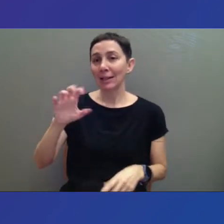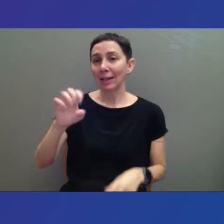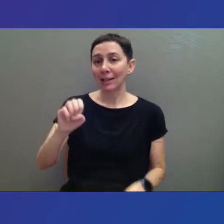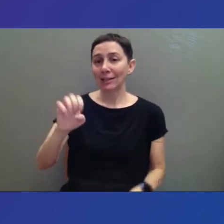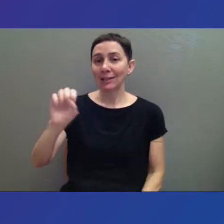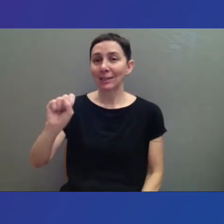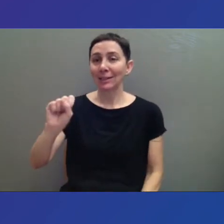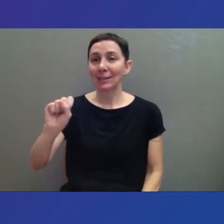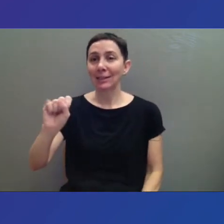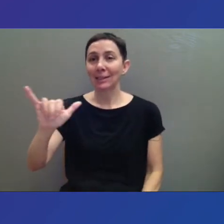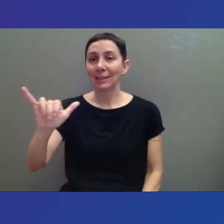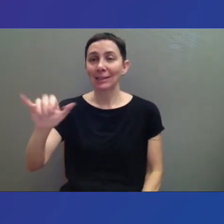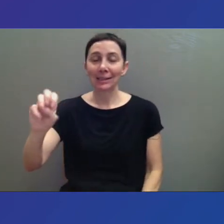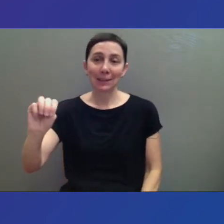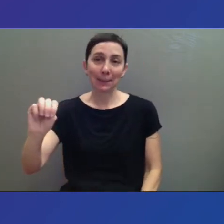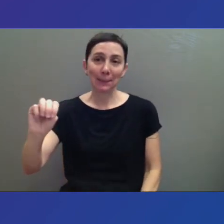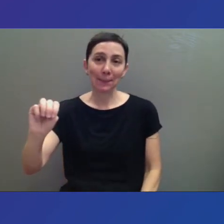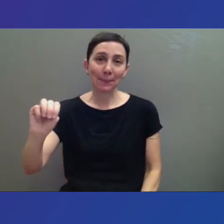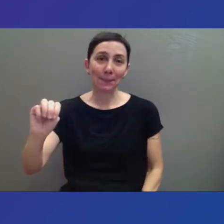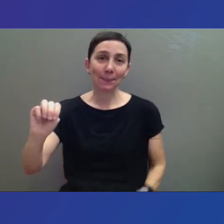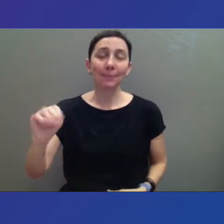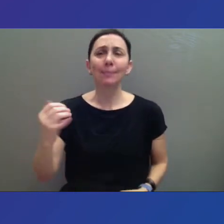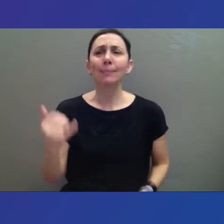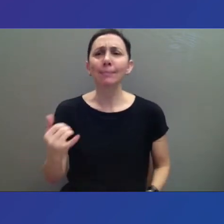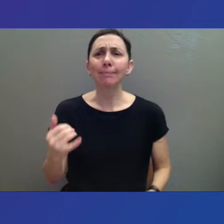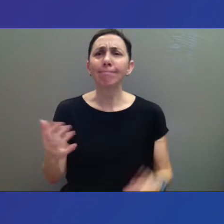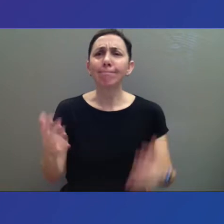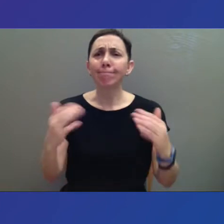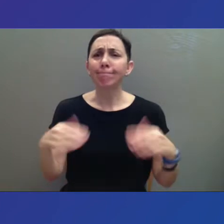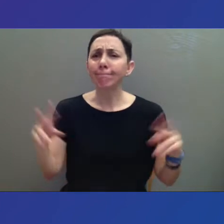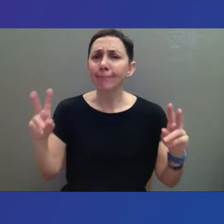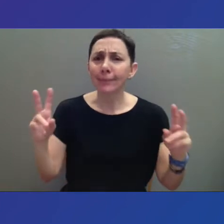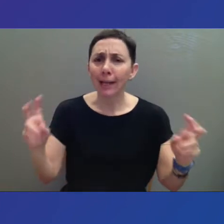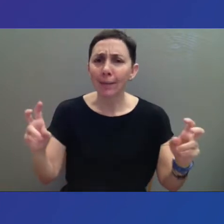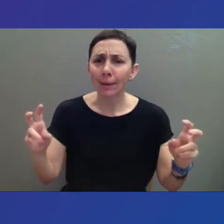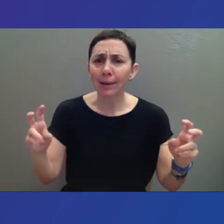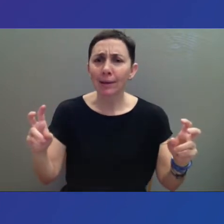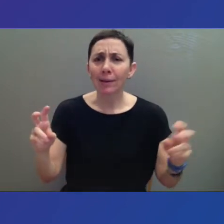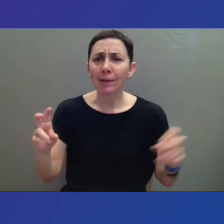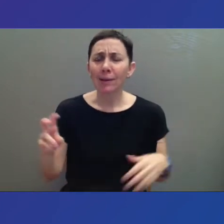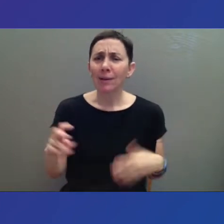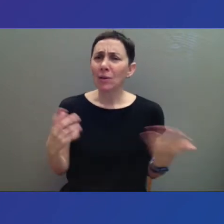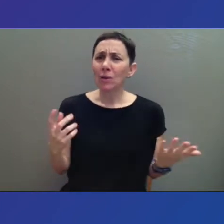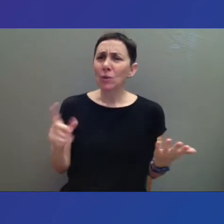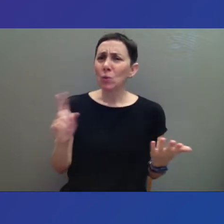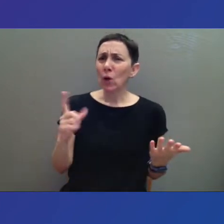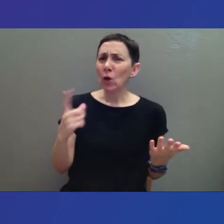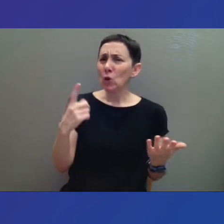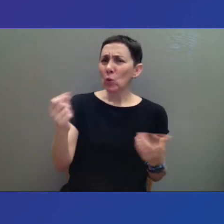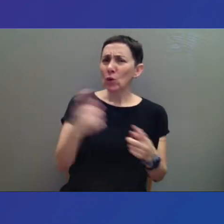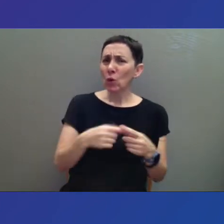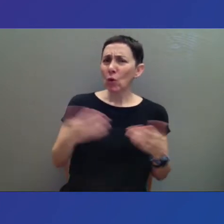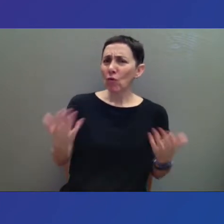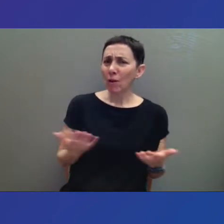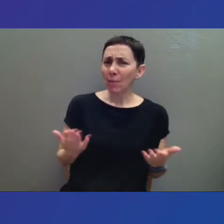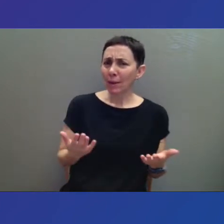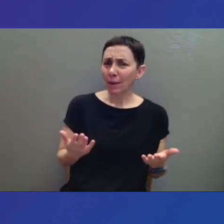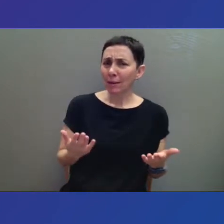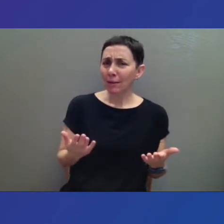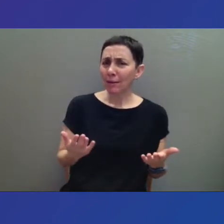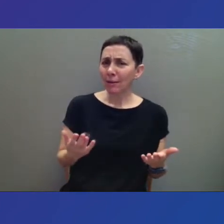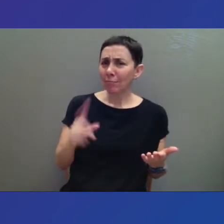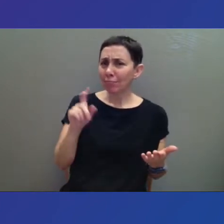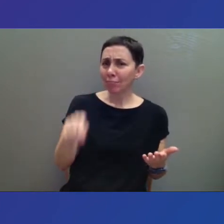And now, we enter Where Do We Go From Here? Dance and Climate Change. The